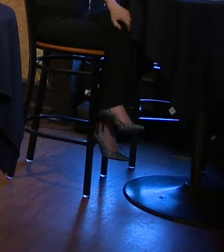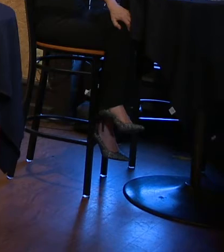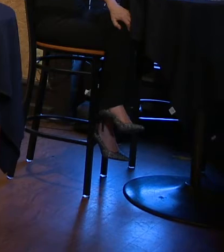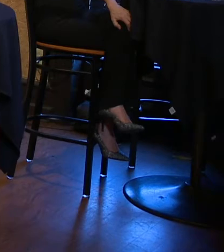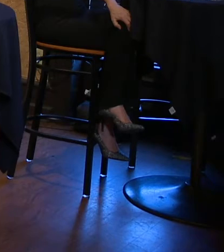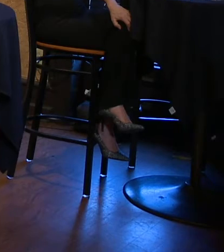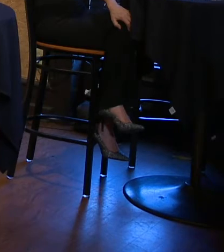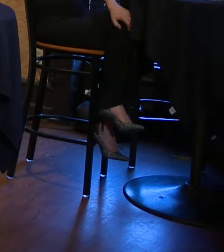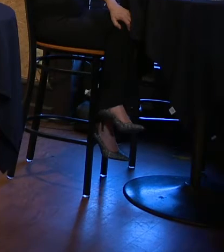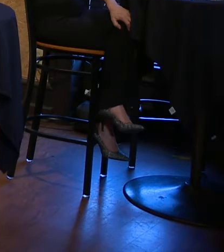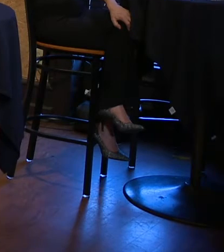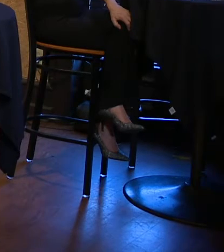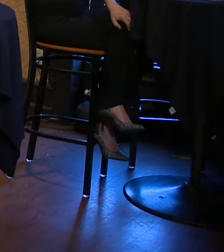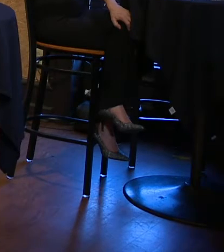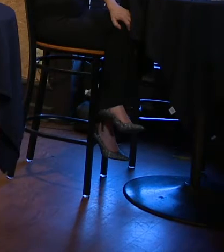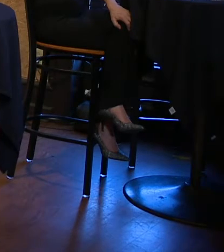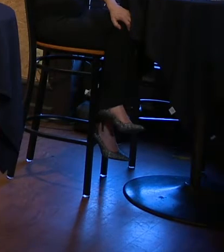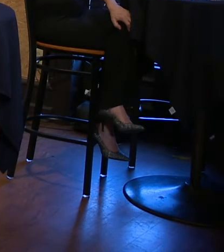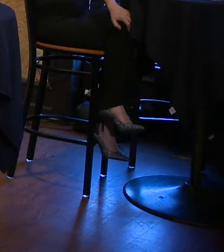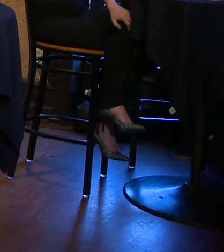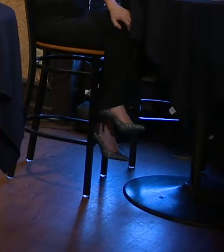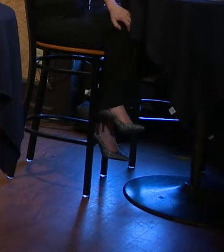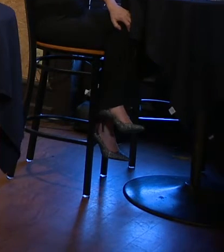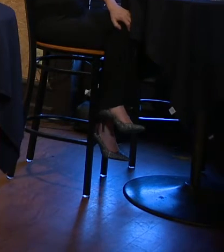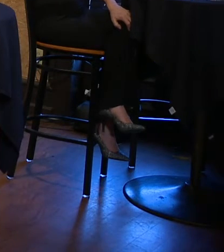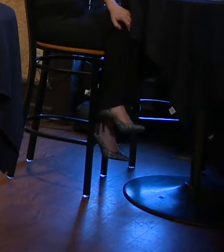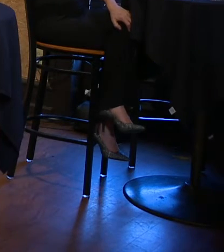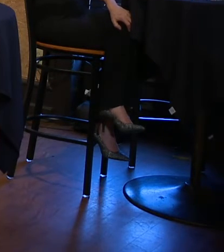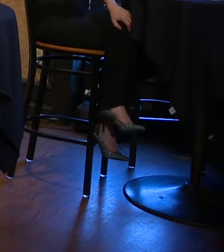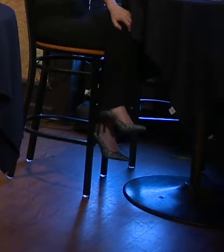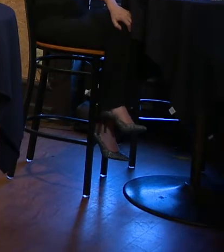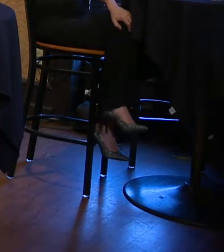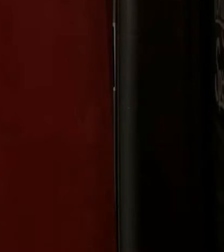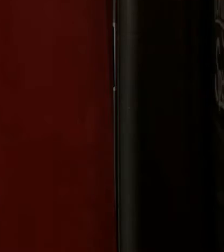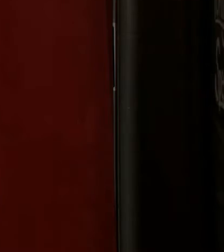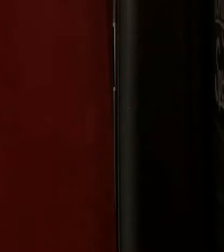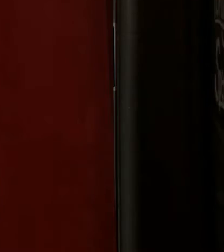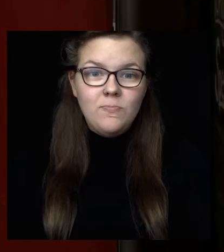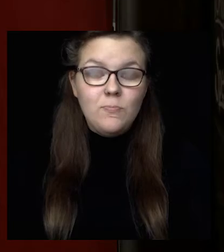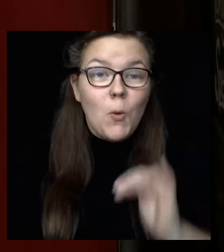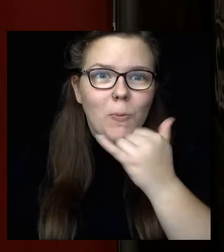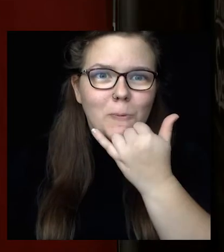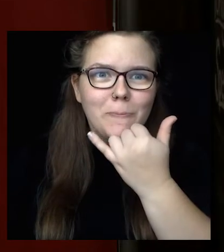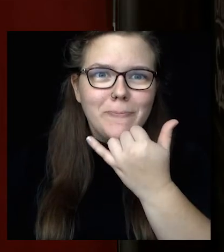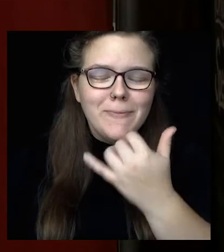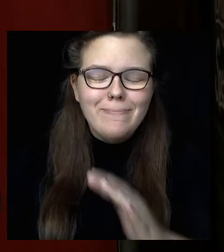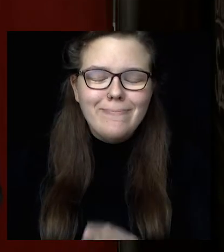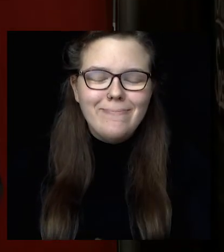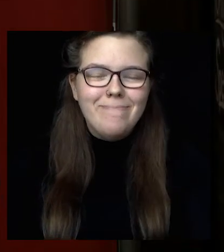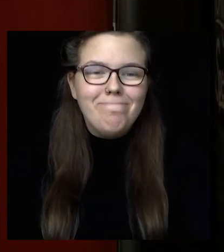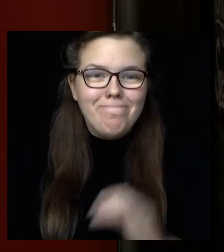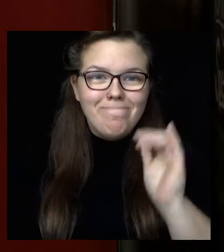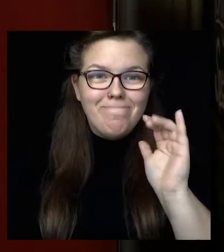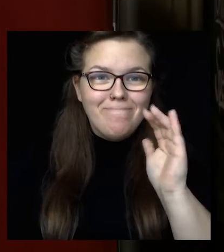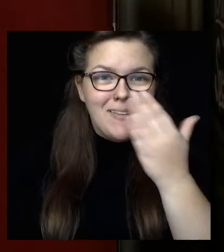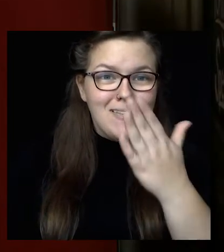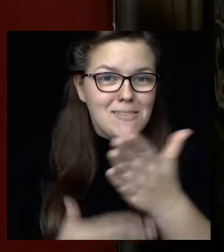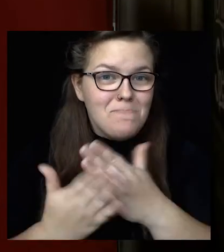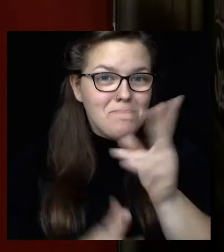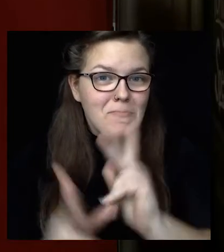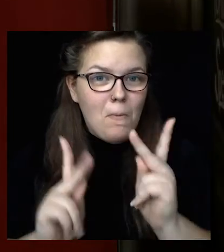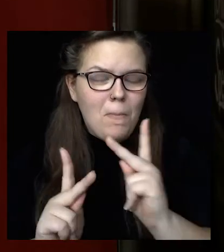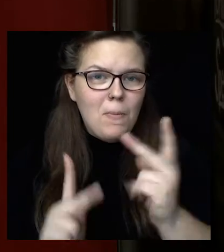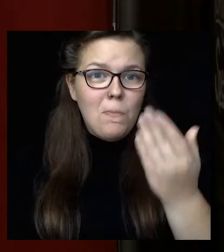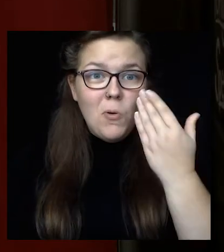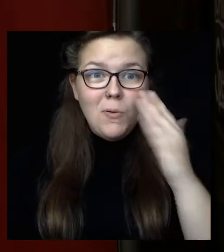and Michael. Thank you so much. Yeah, it's amazing. Thank you. Whoops. Seems to me like some